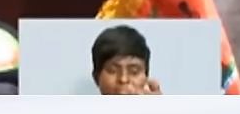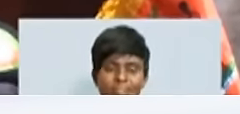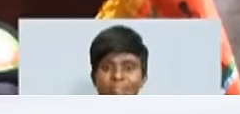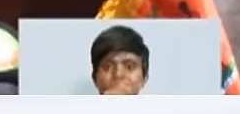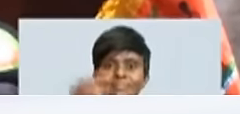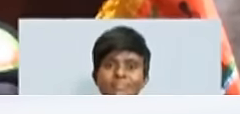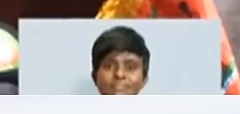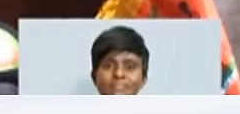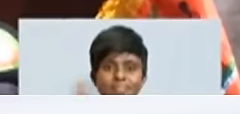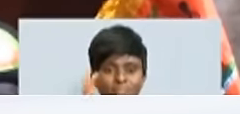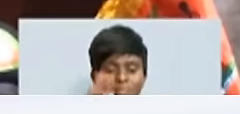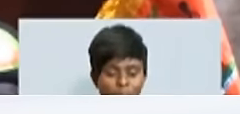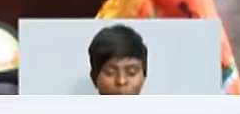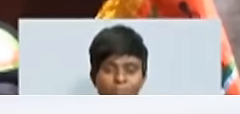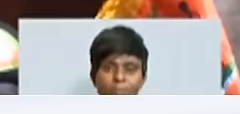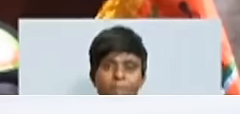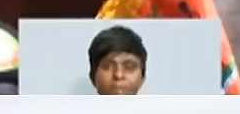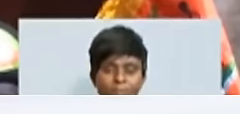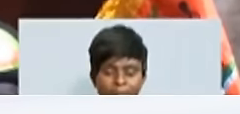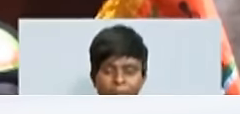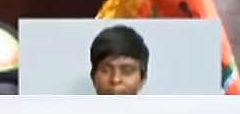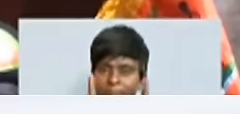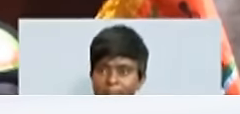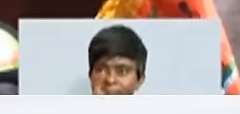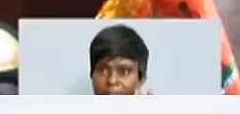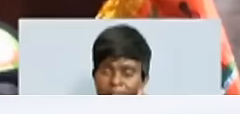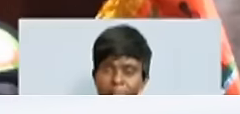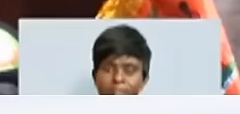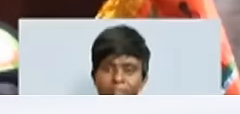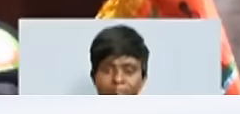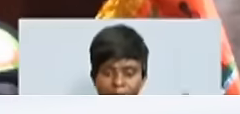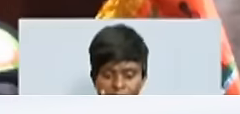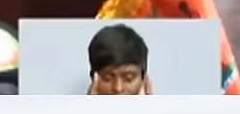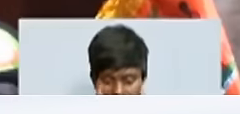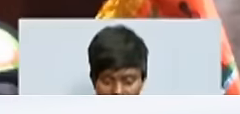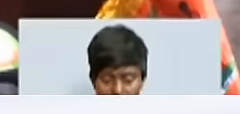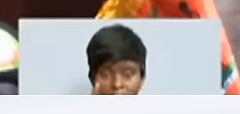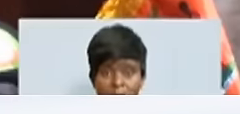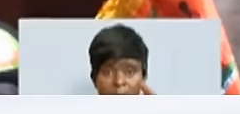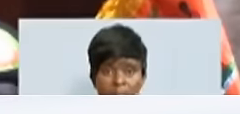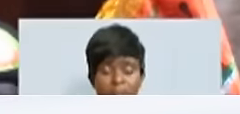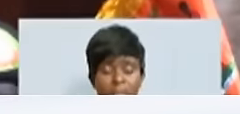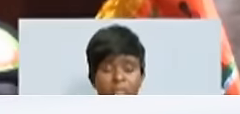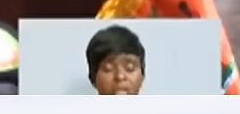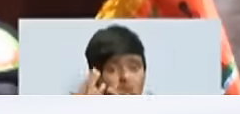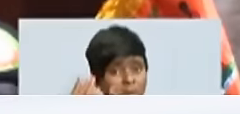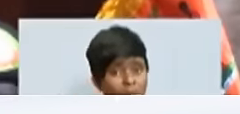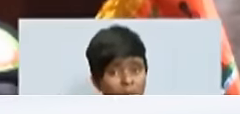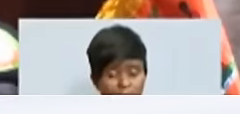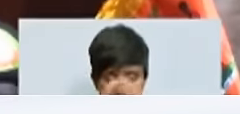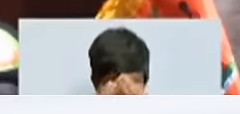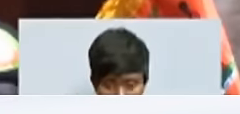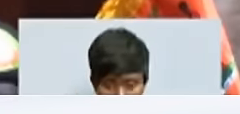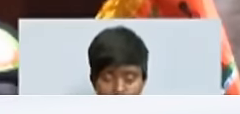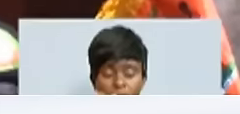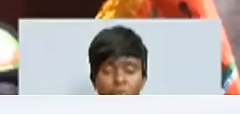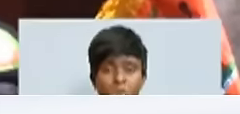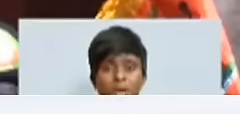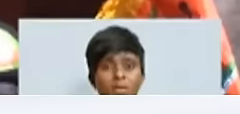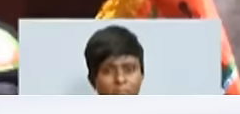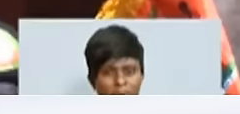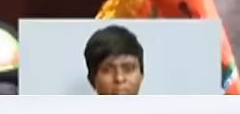obligations. And we work hard to lower the tax burden. When we lower the tax burden, we expect compliance to go up. It's the way it